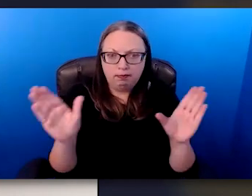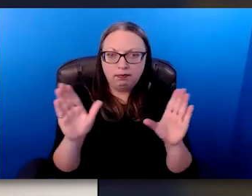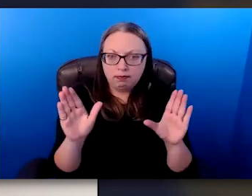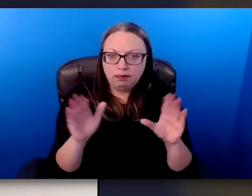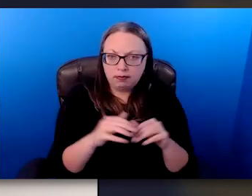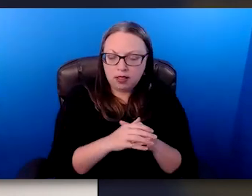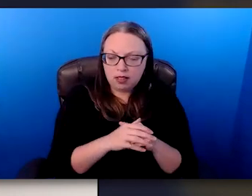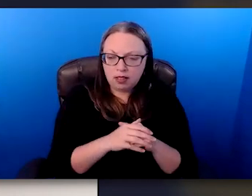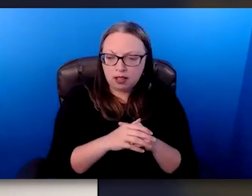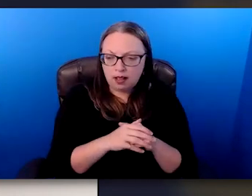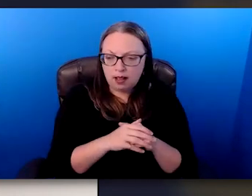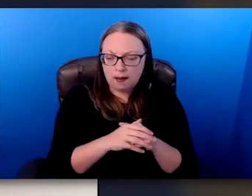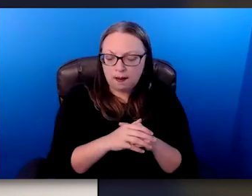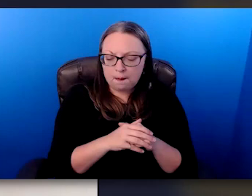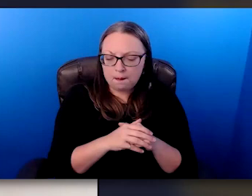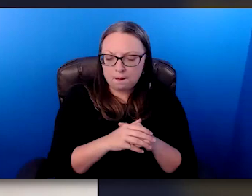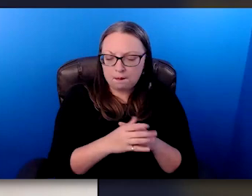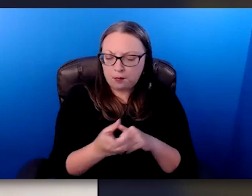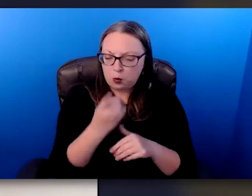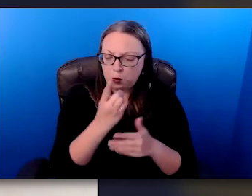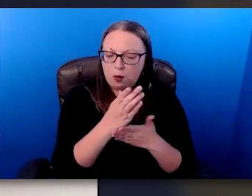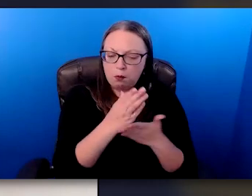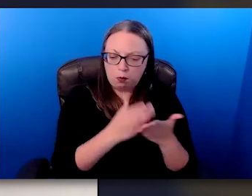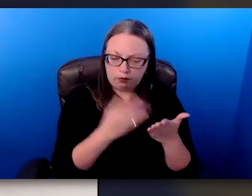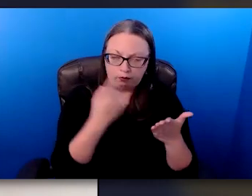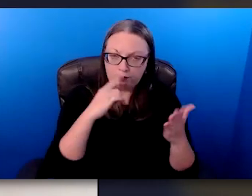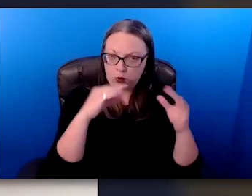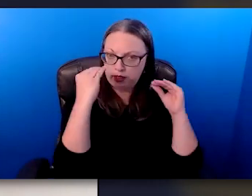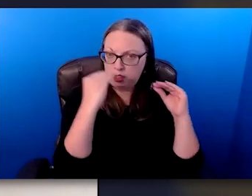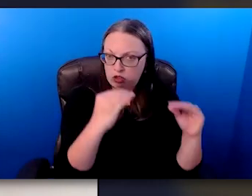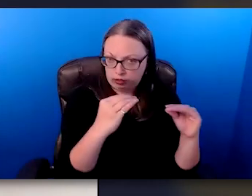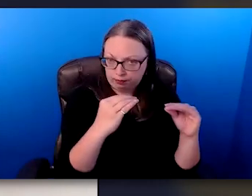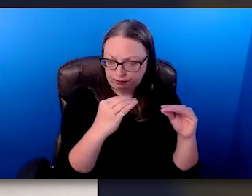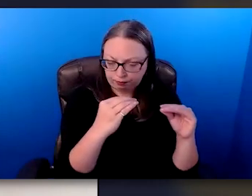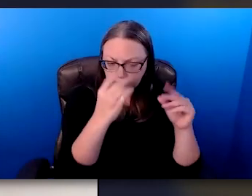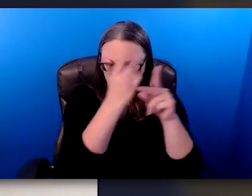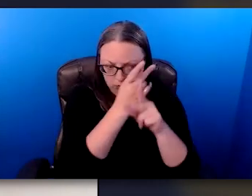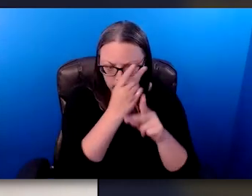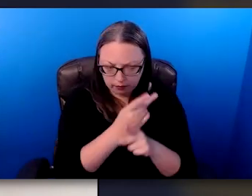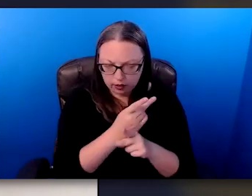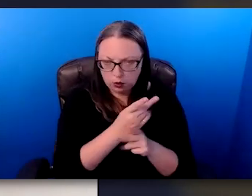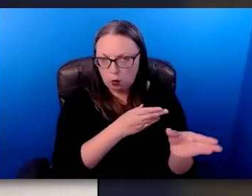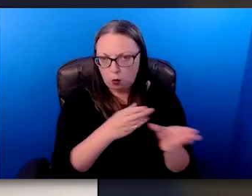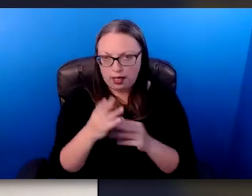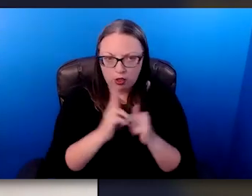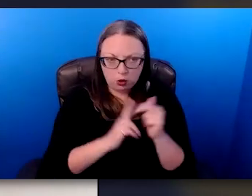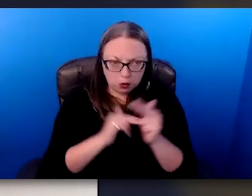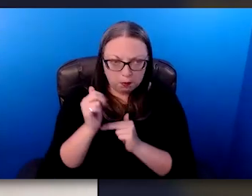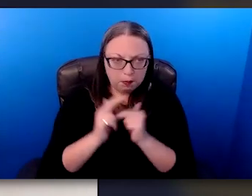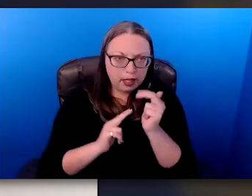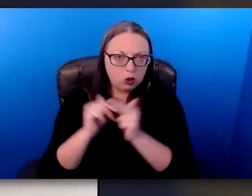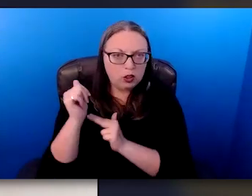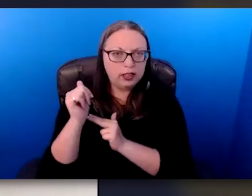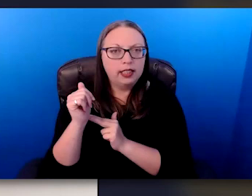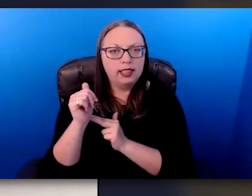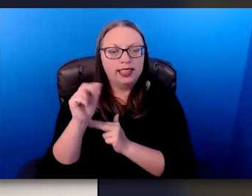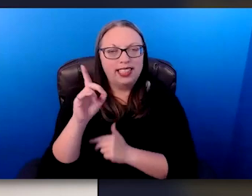So I think one of the pieces in terms of teaching has been finding ways to build critical digital literacy